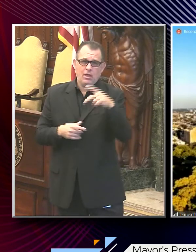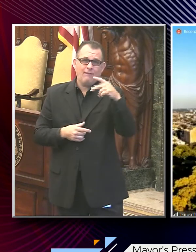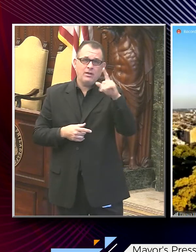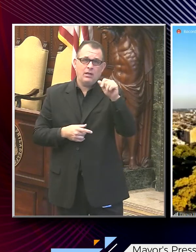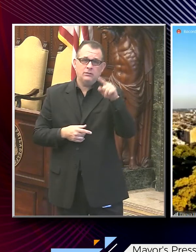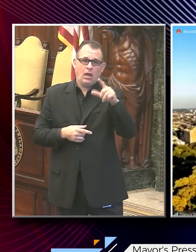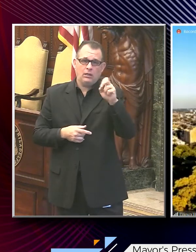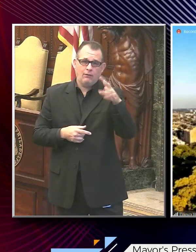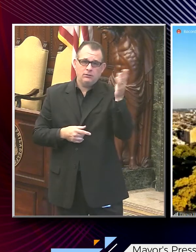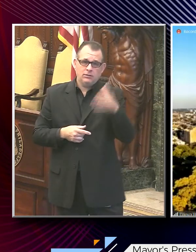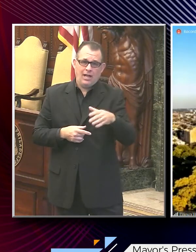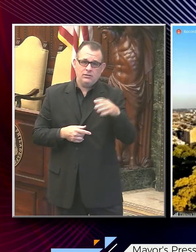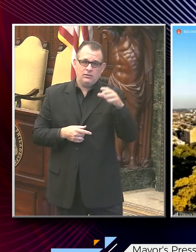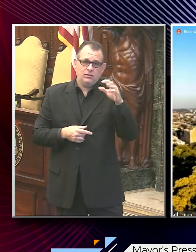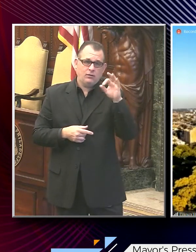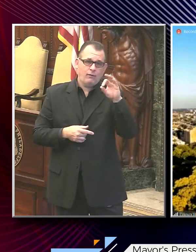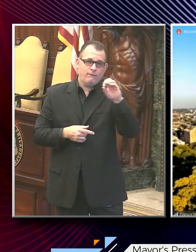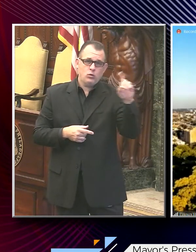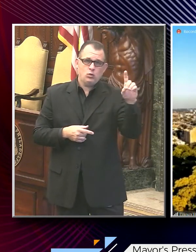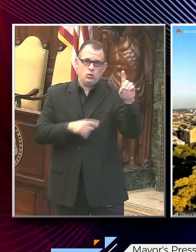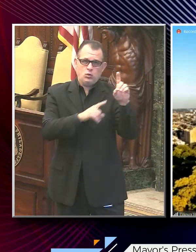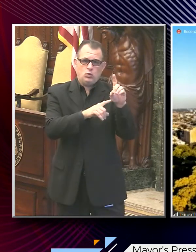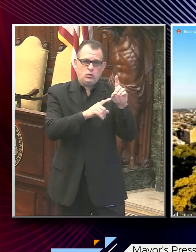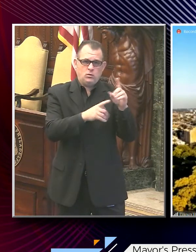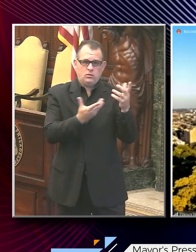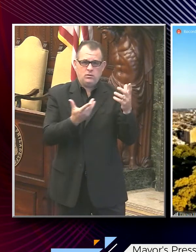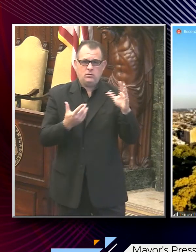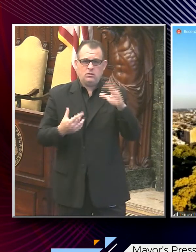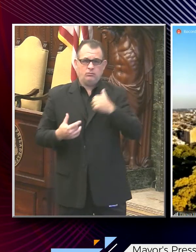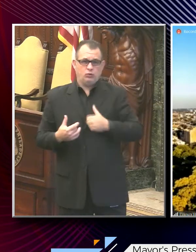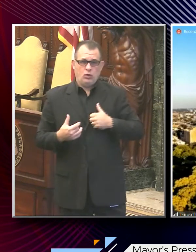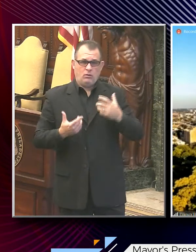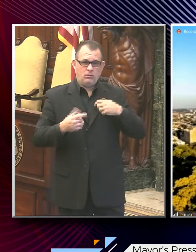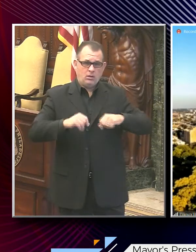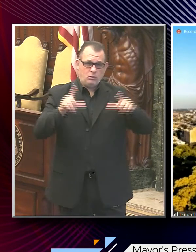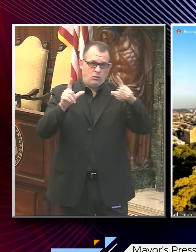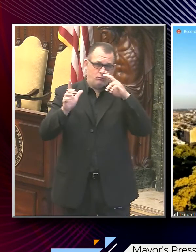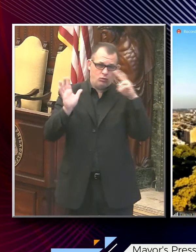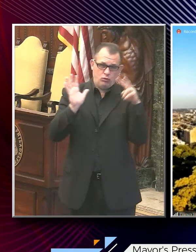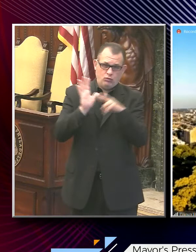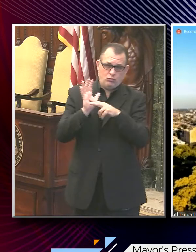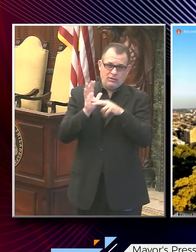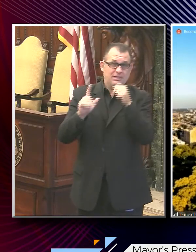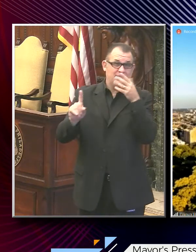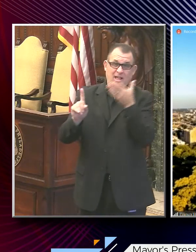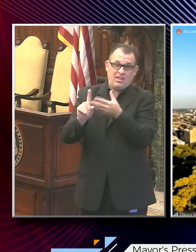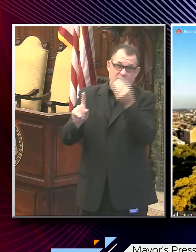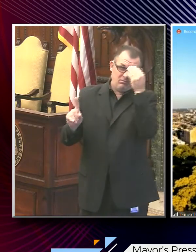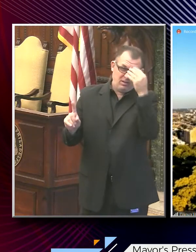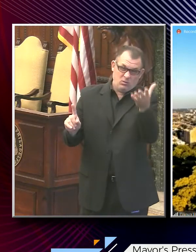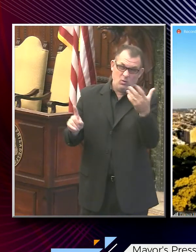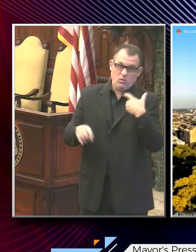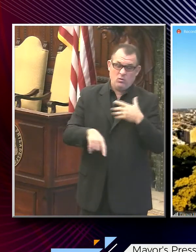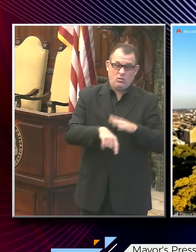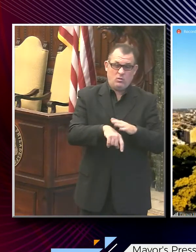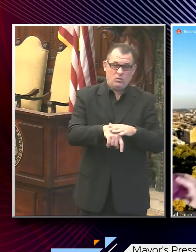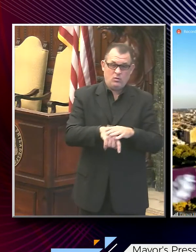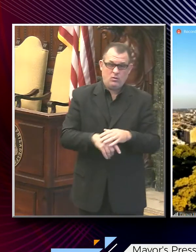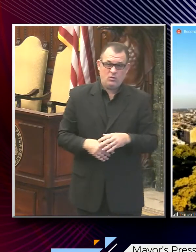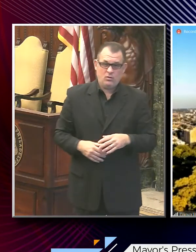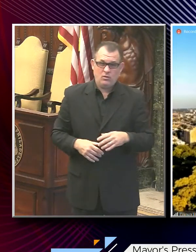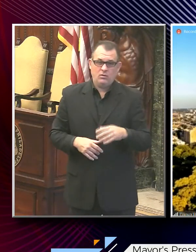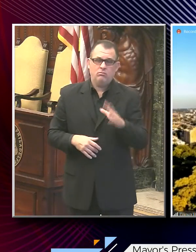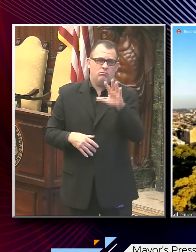just there trying to find the answer and couldn't find it, so I asked. Then I just wanted to circle back with Dr. Farley on